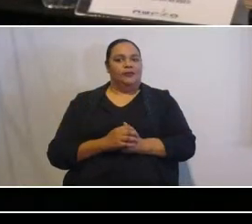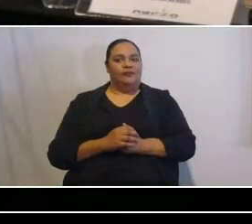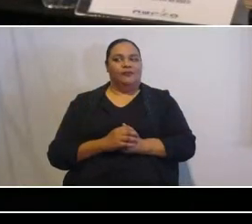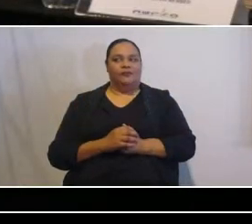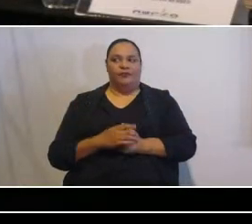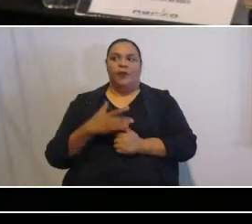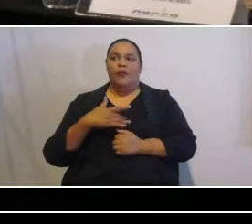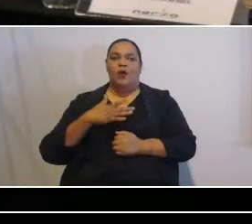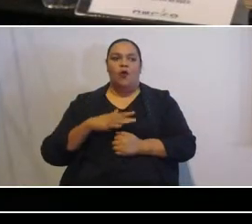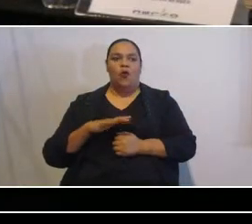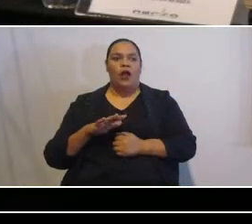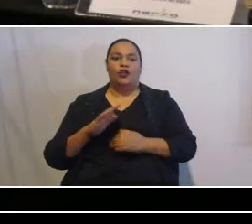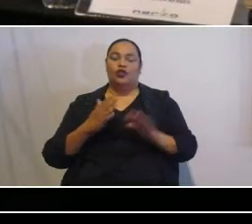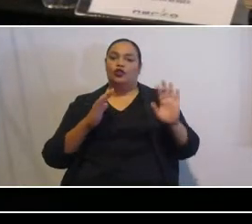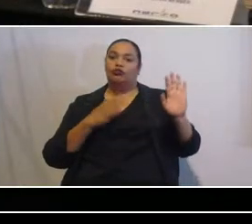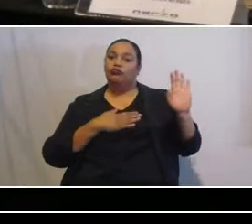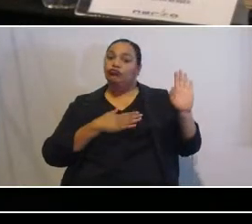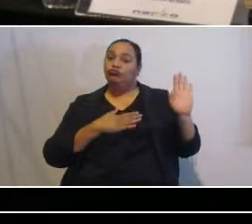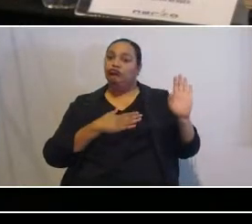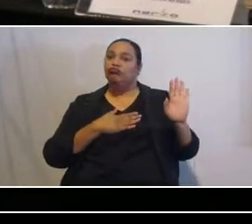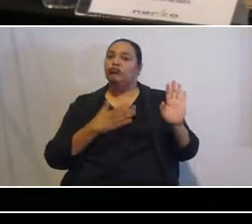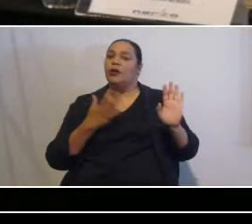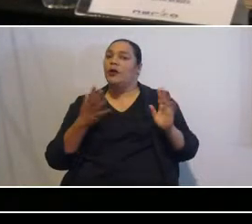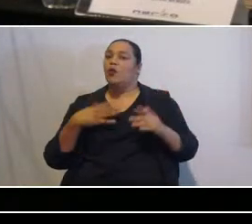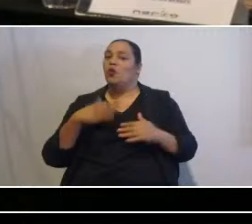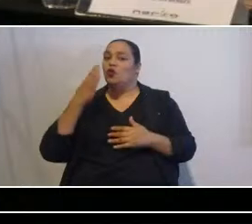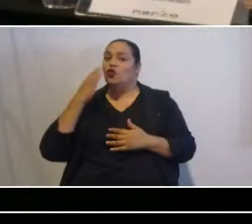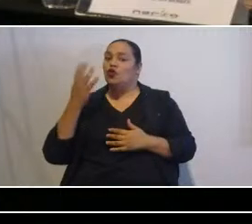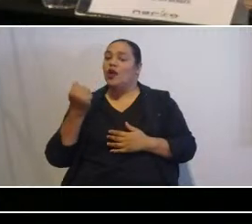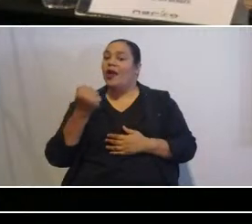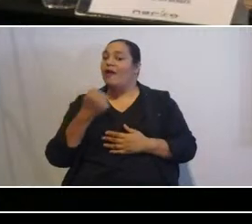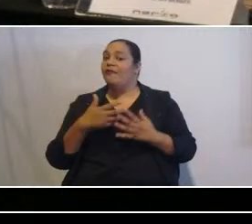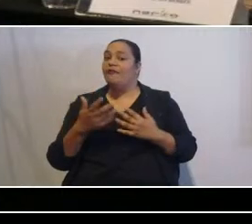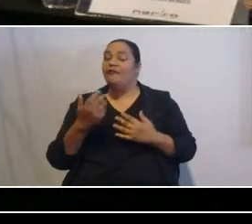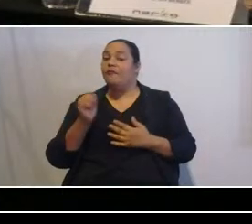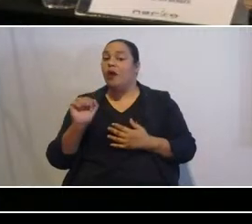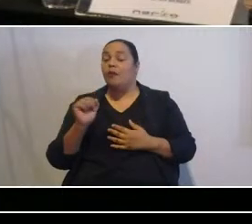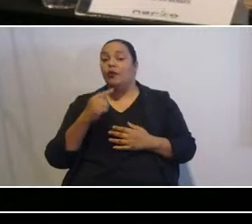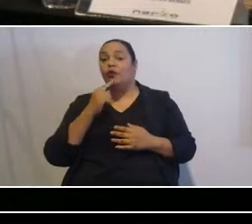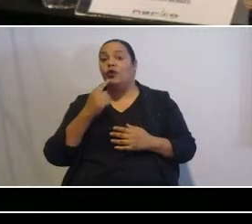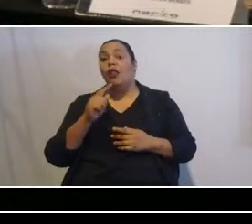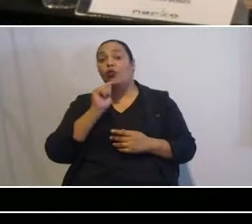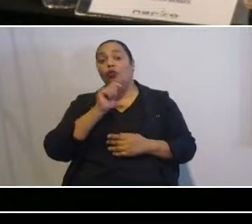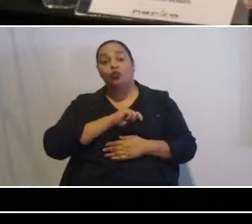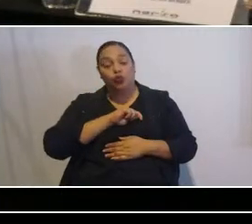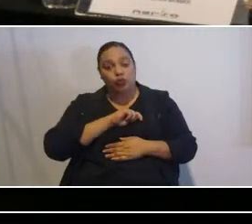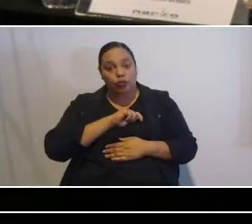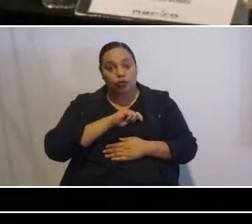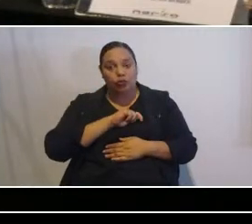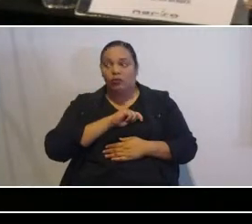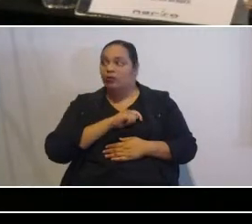I would like to swear you in. Just want to find out if you have any objection in taking an oath.